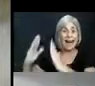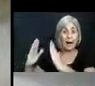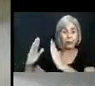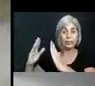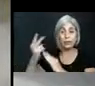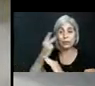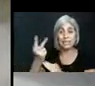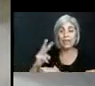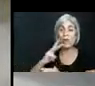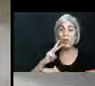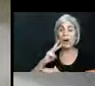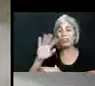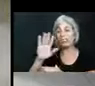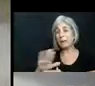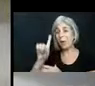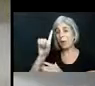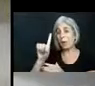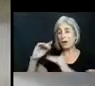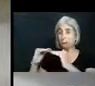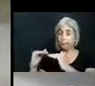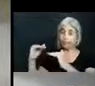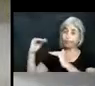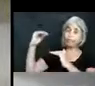the water is at least one story high.